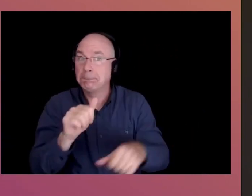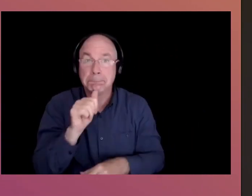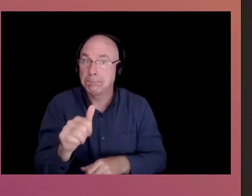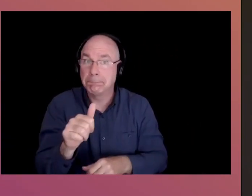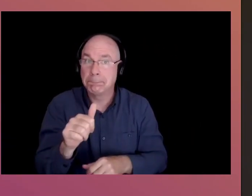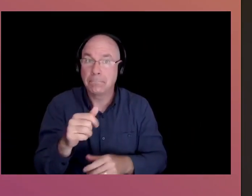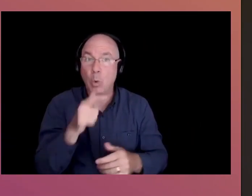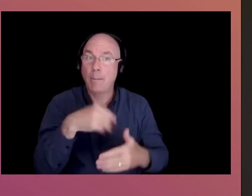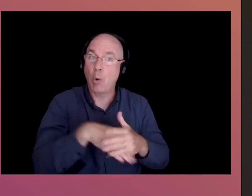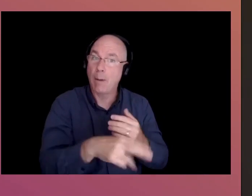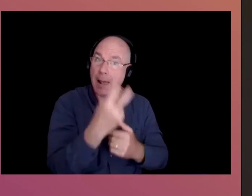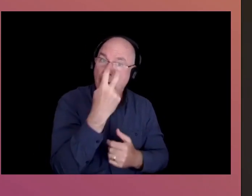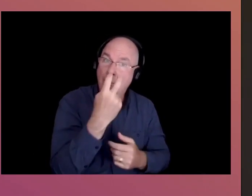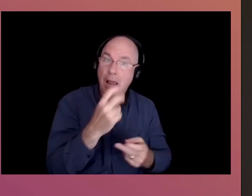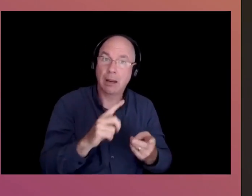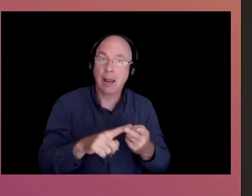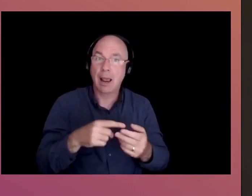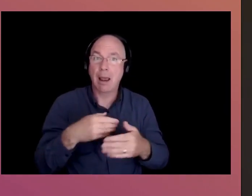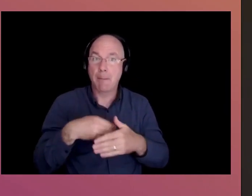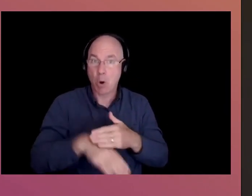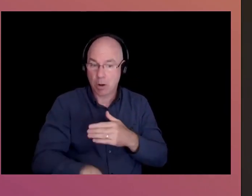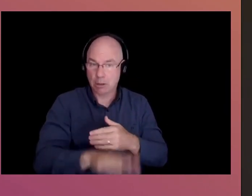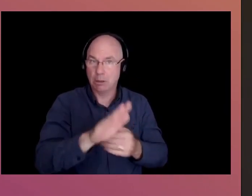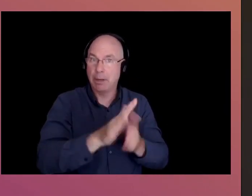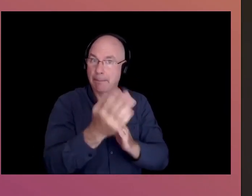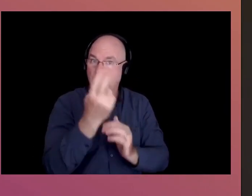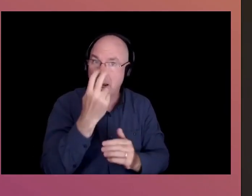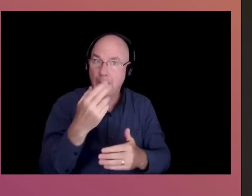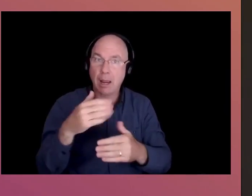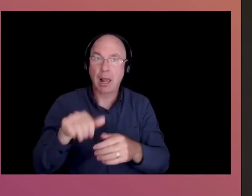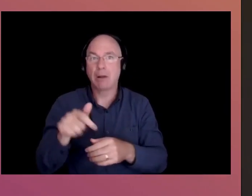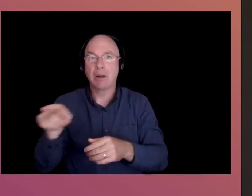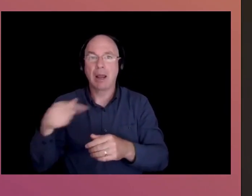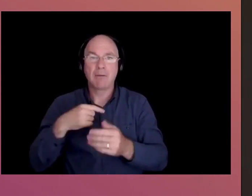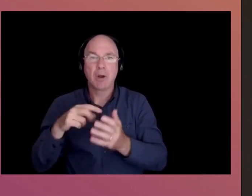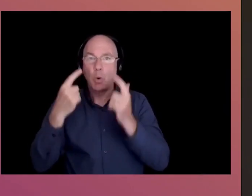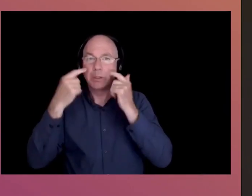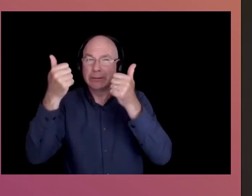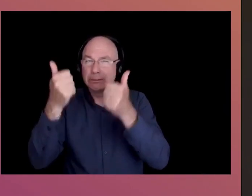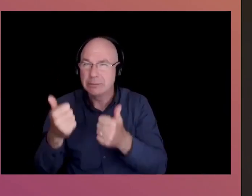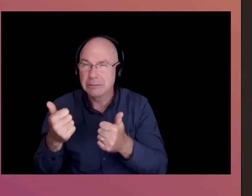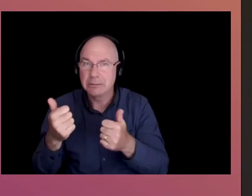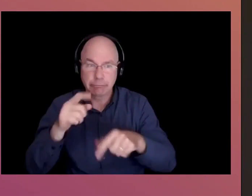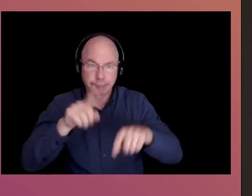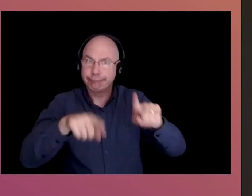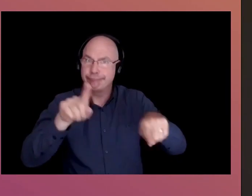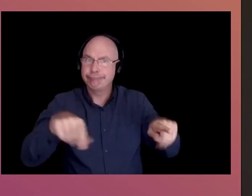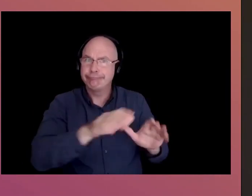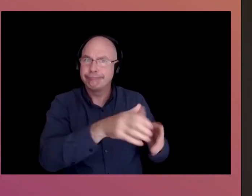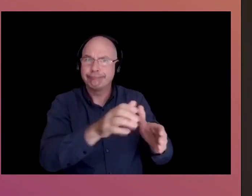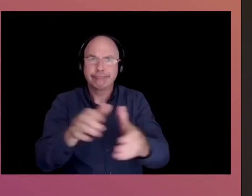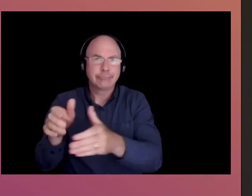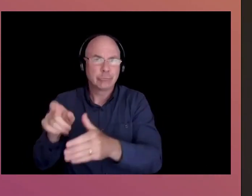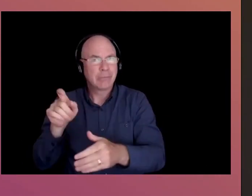blind or after birth blind or people with weaker vision. Every group should have